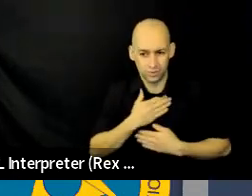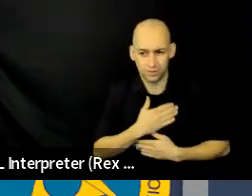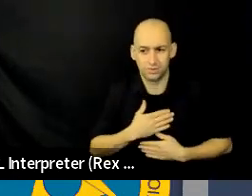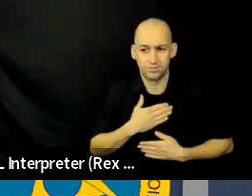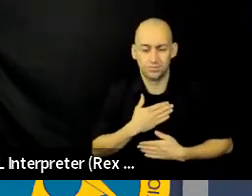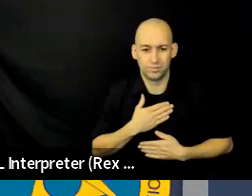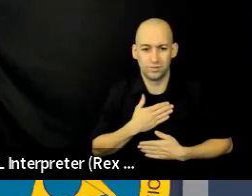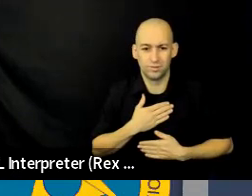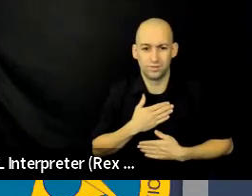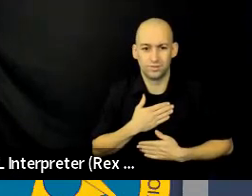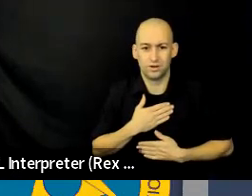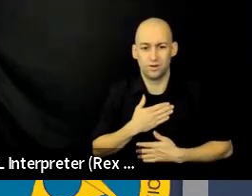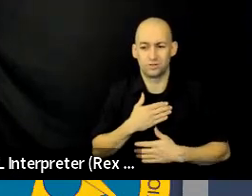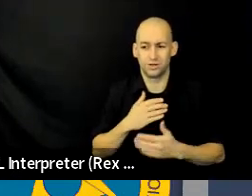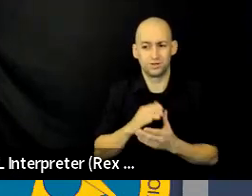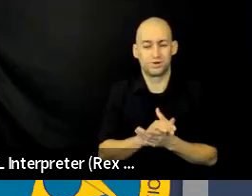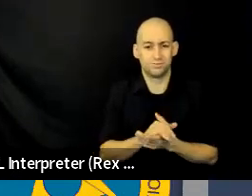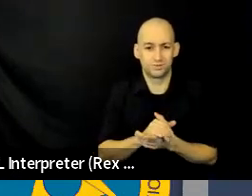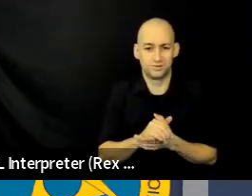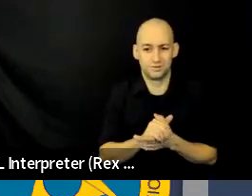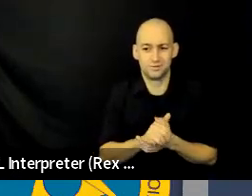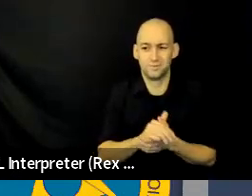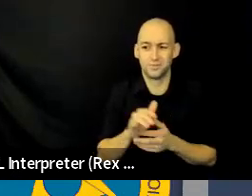that, but safety is to this board very important.